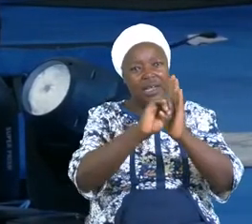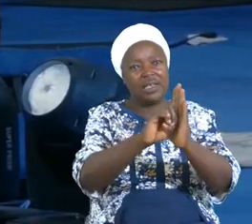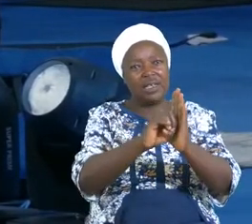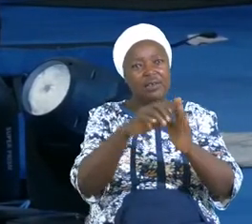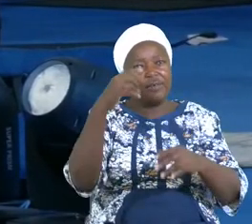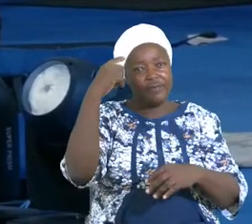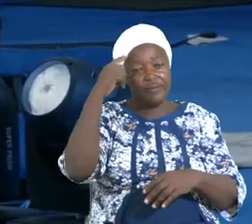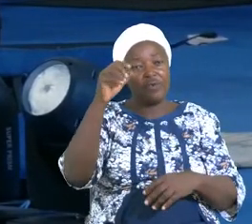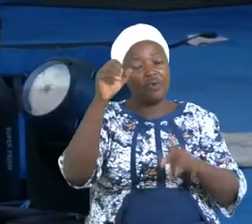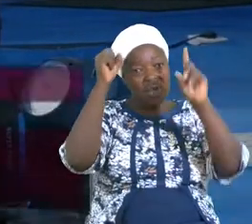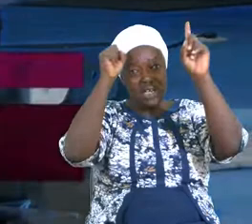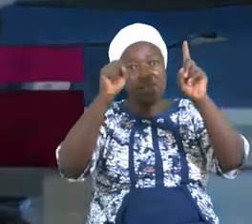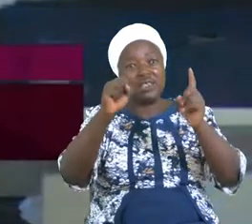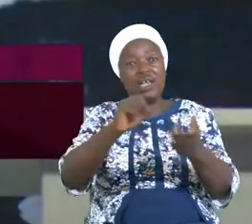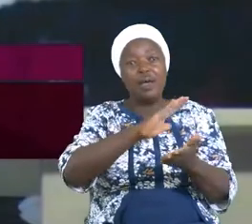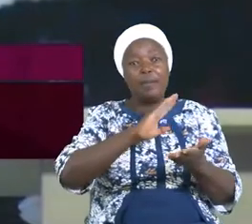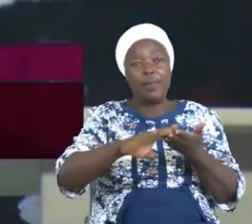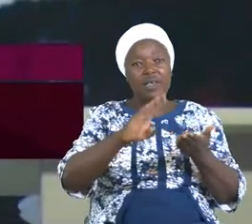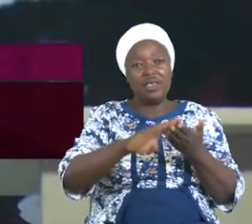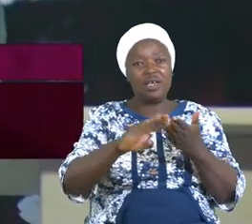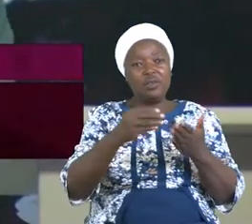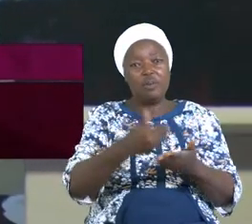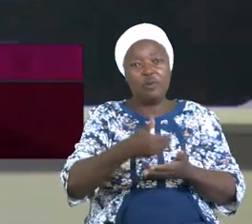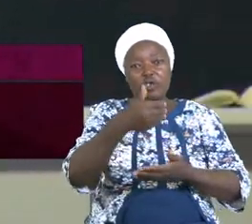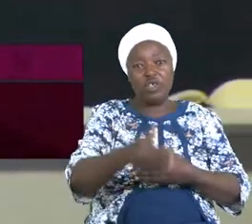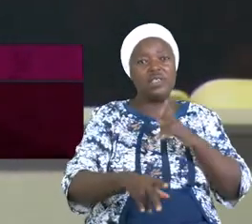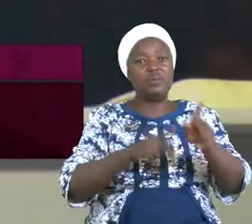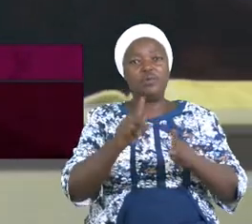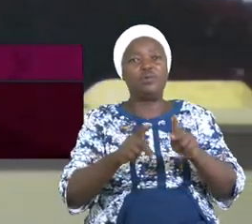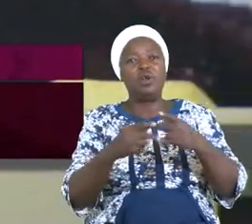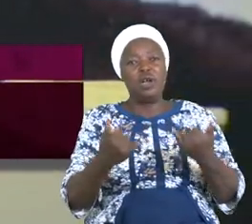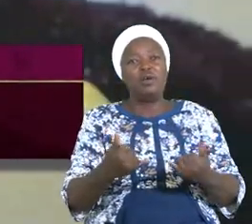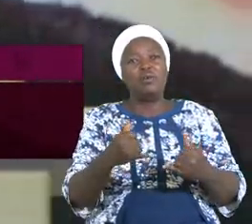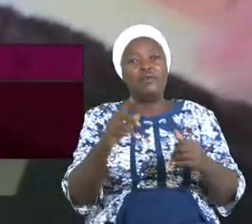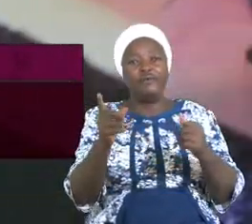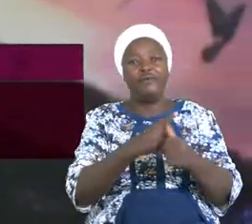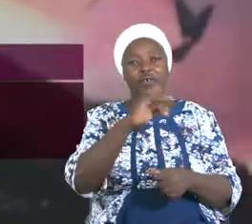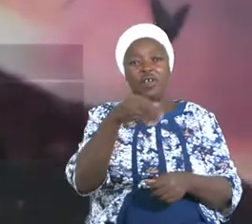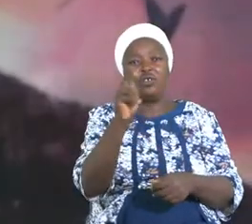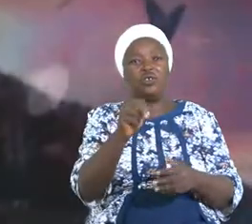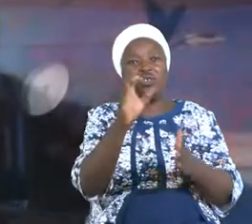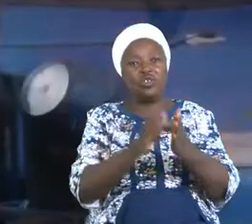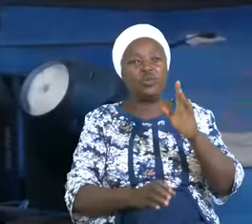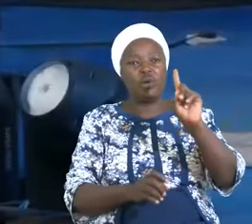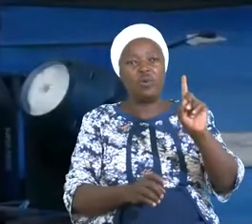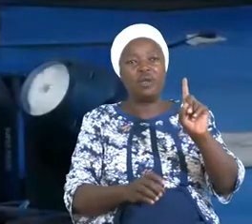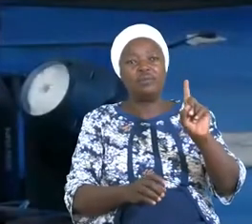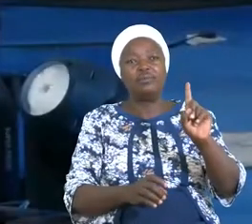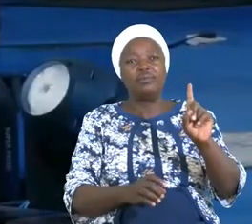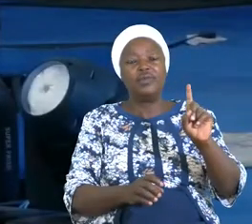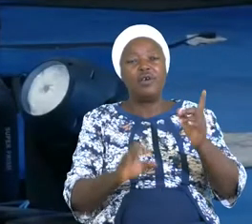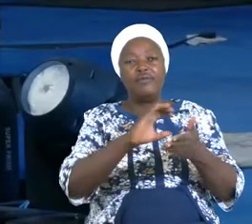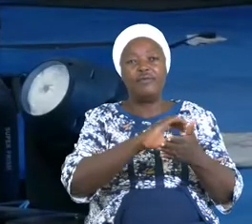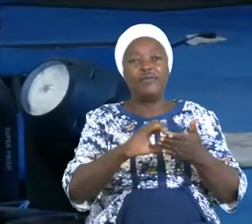pardon for chaste people. We're looking at 1 John chapter 1, and I'm reading from